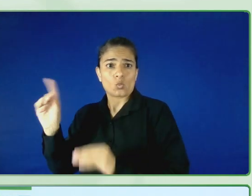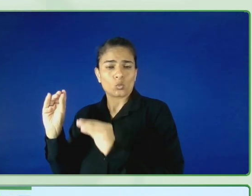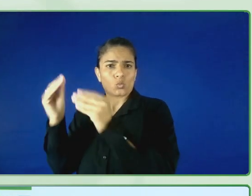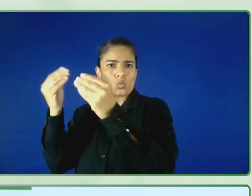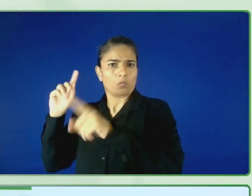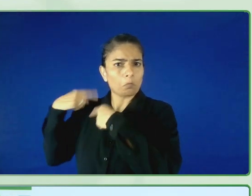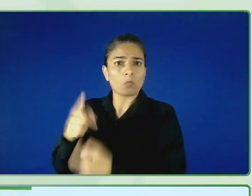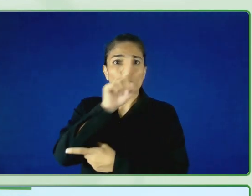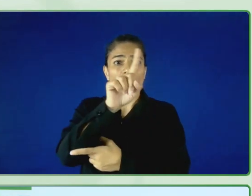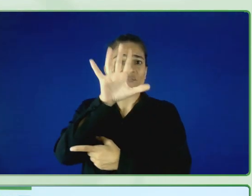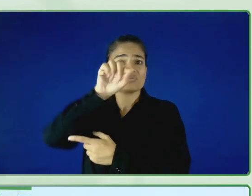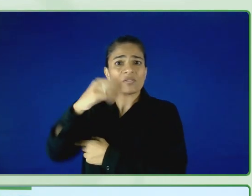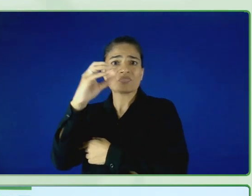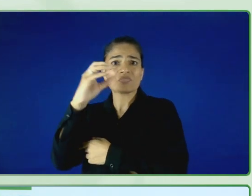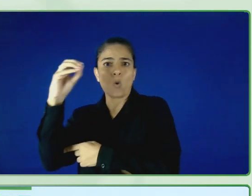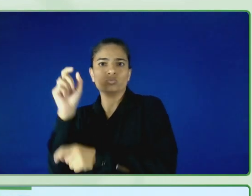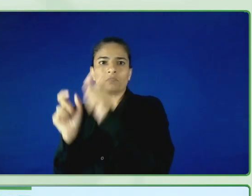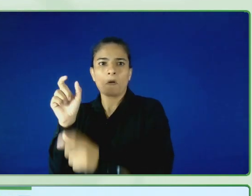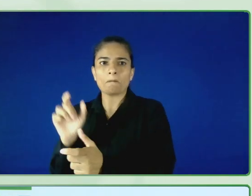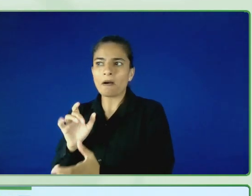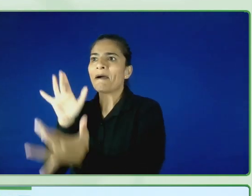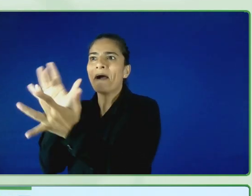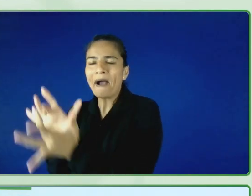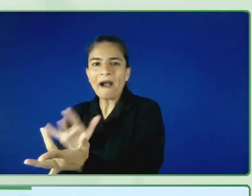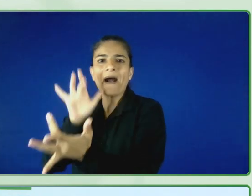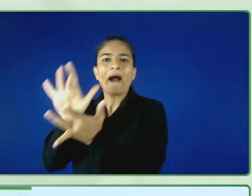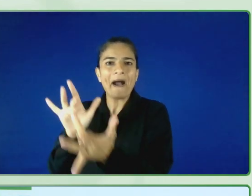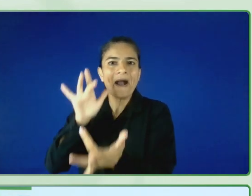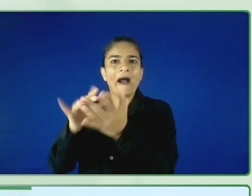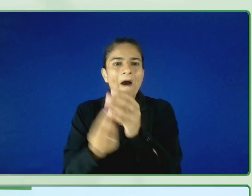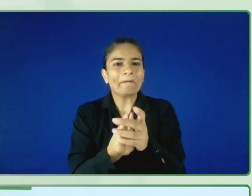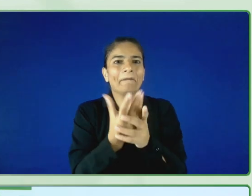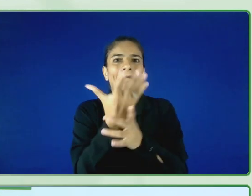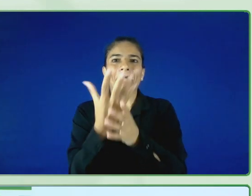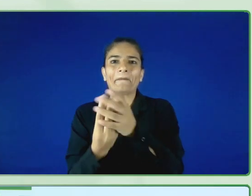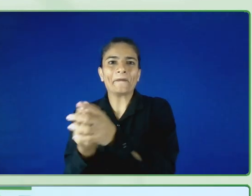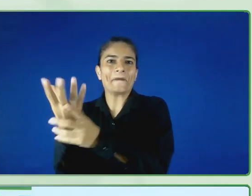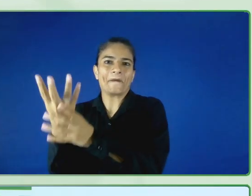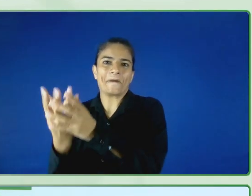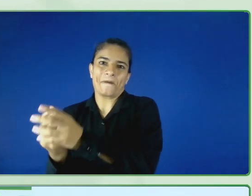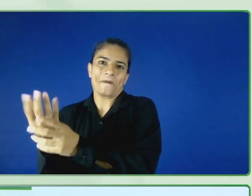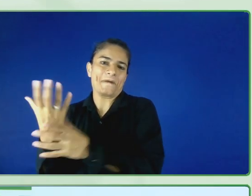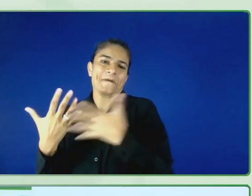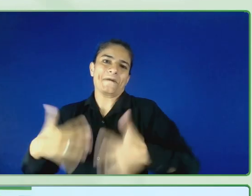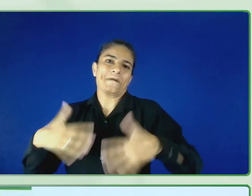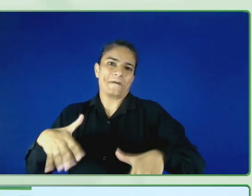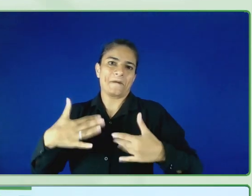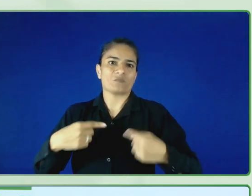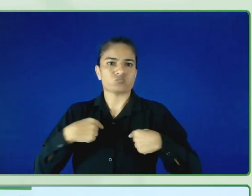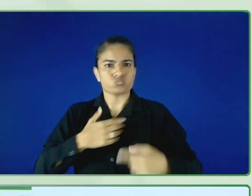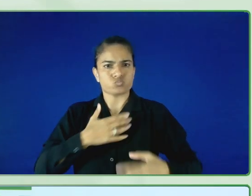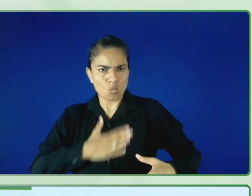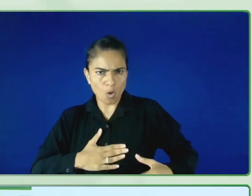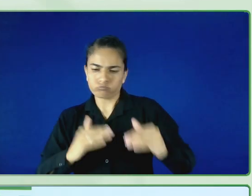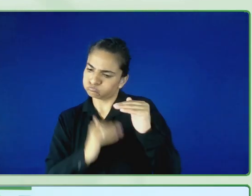We create change by creating change makers, and so can you. So if you're interested in knowing the secret recipe that we have